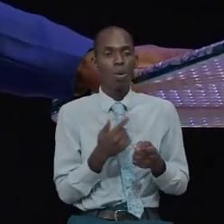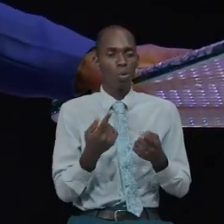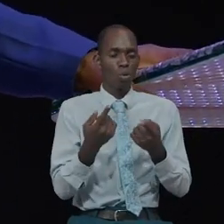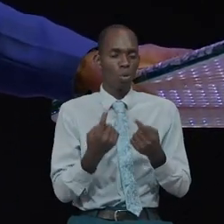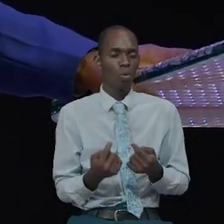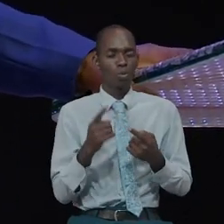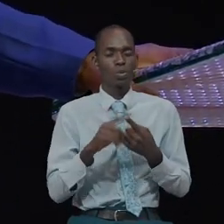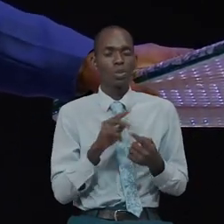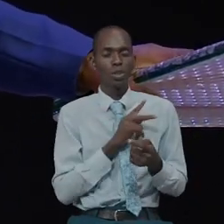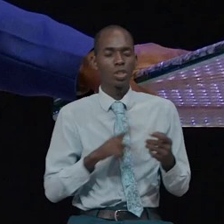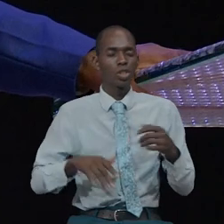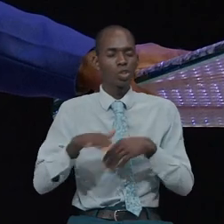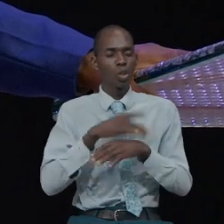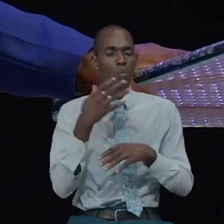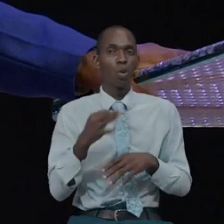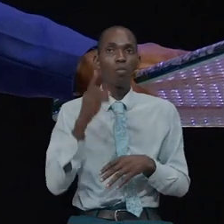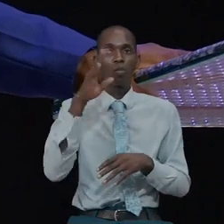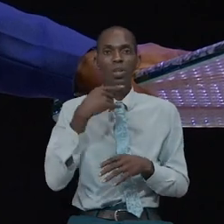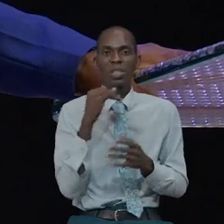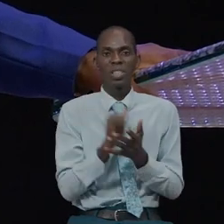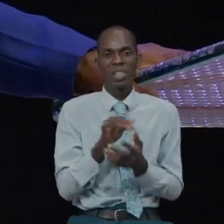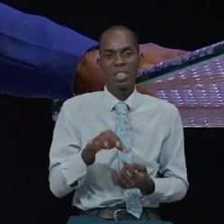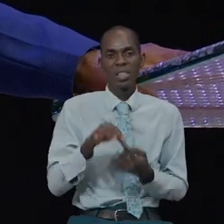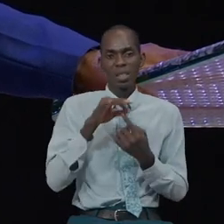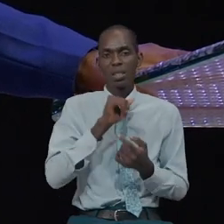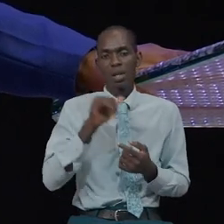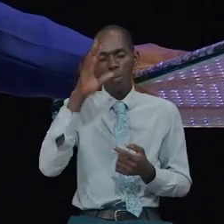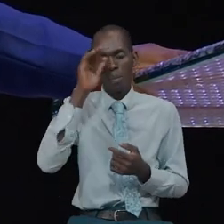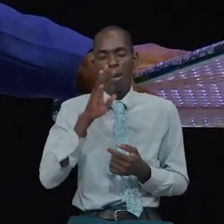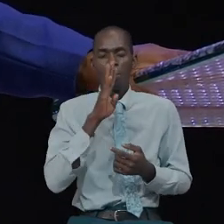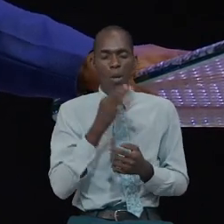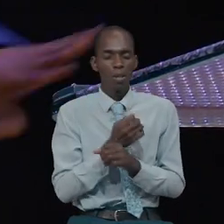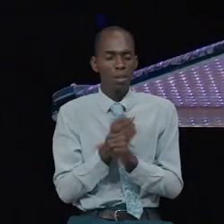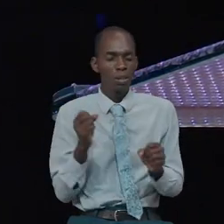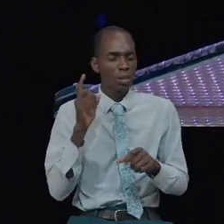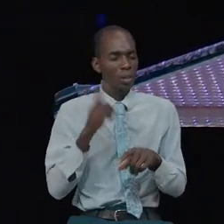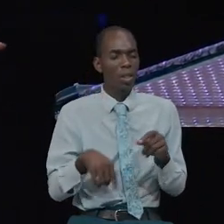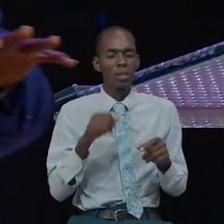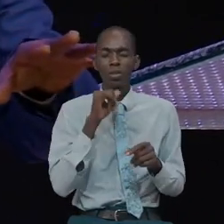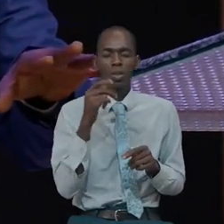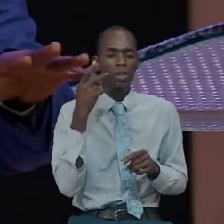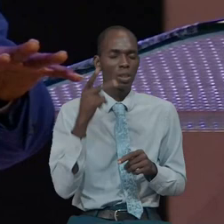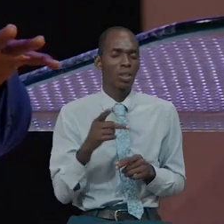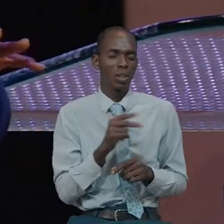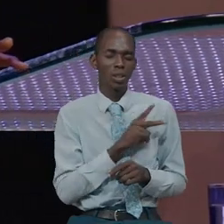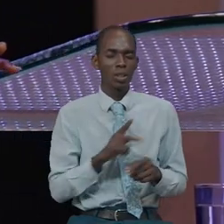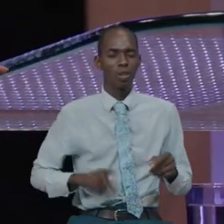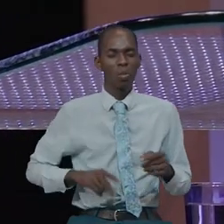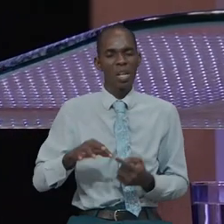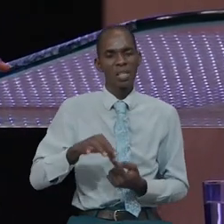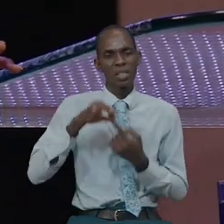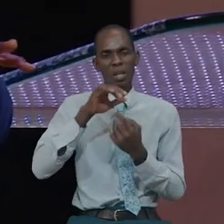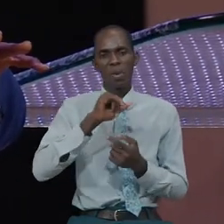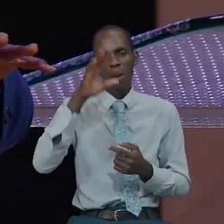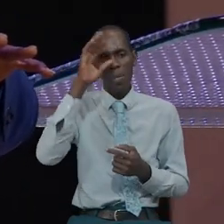be born again, he cannot see the kingdom of God. Except a man be born